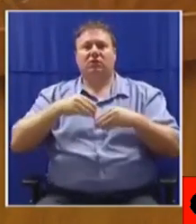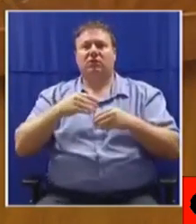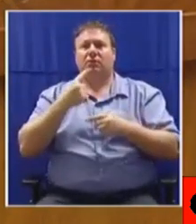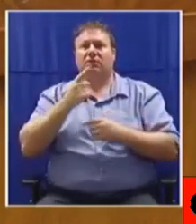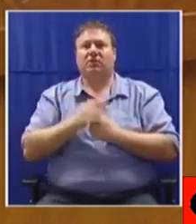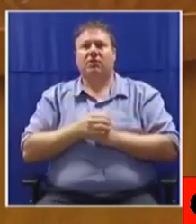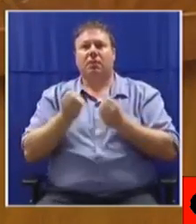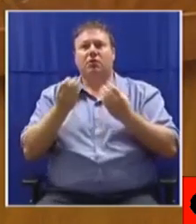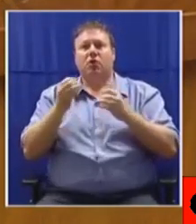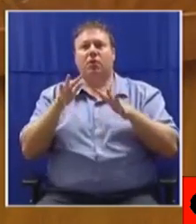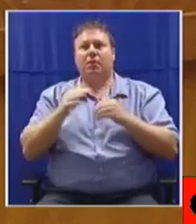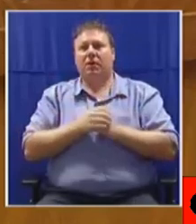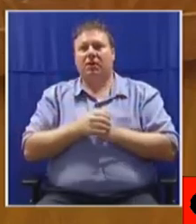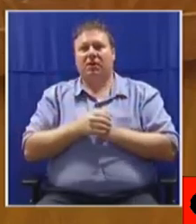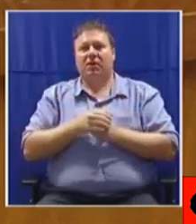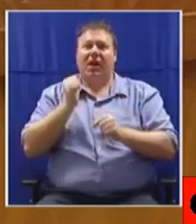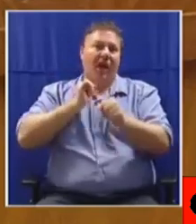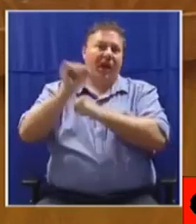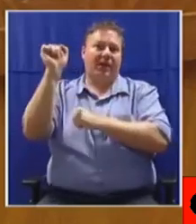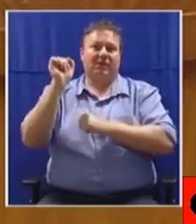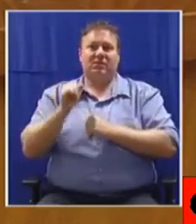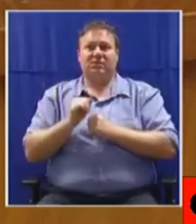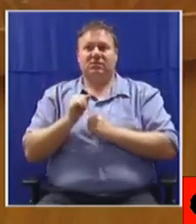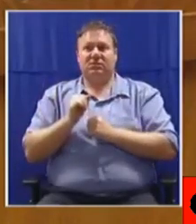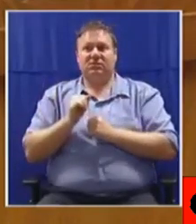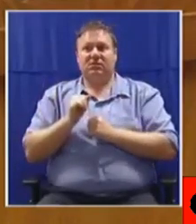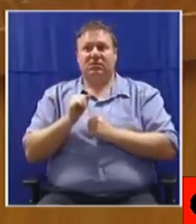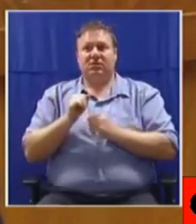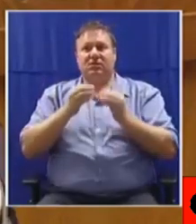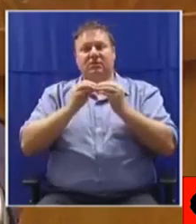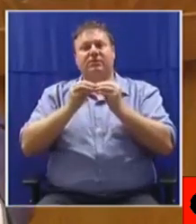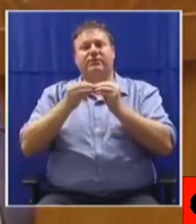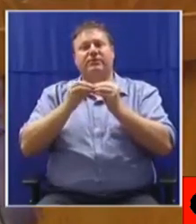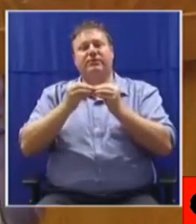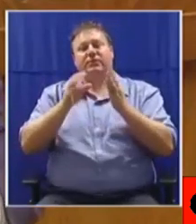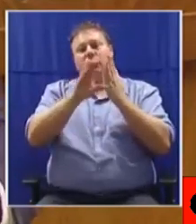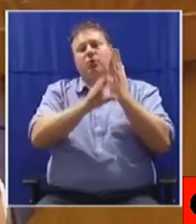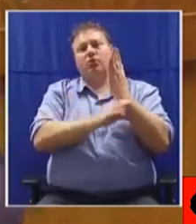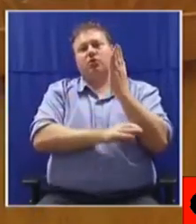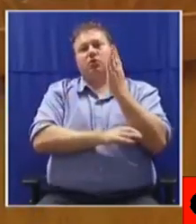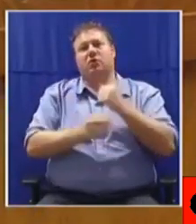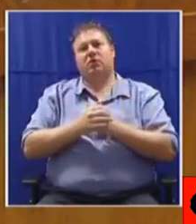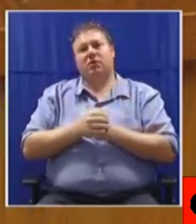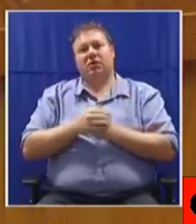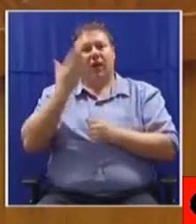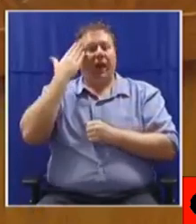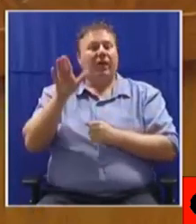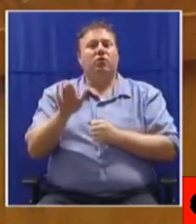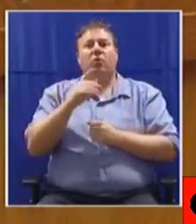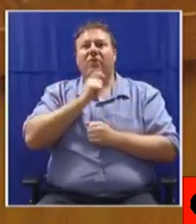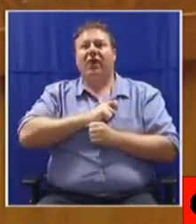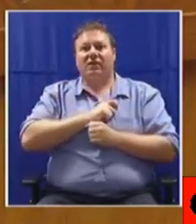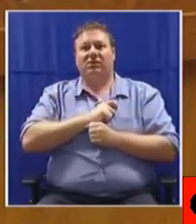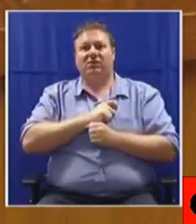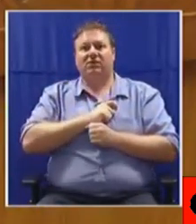majority showed very clearly that they were against the amendment to the Constitution. It ignores the fact that